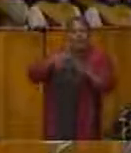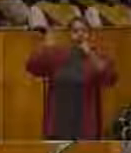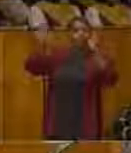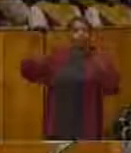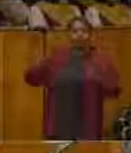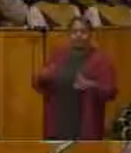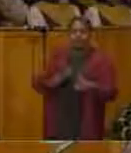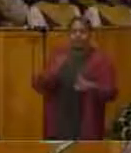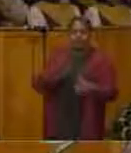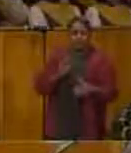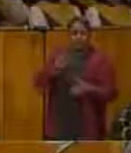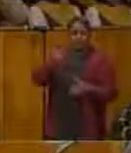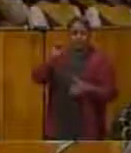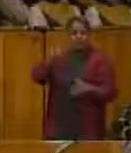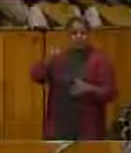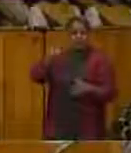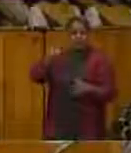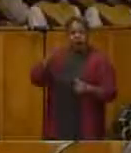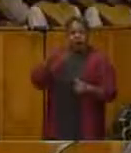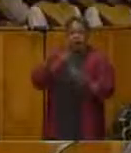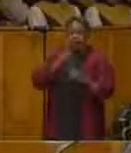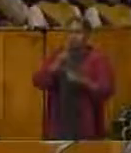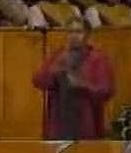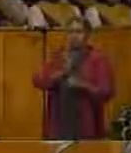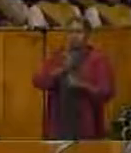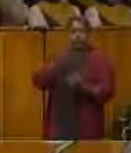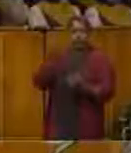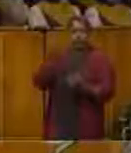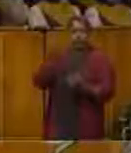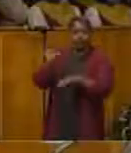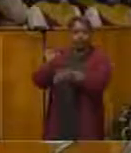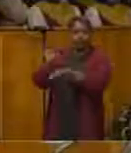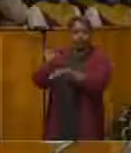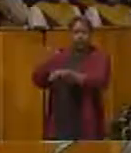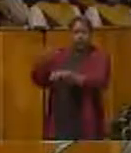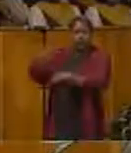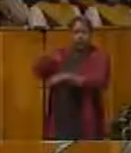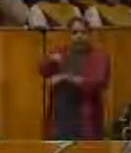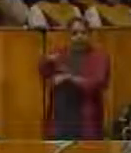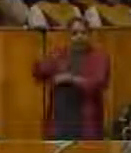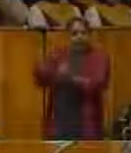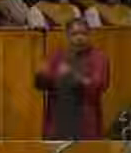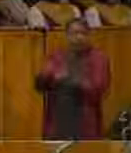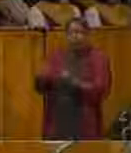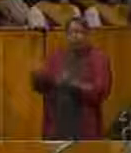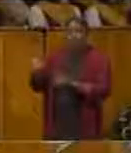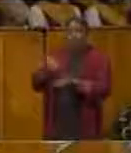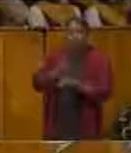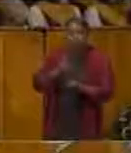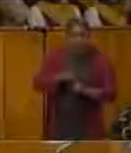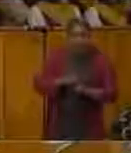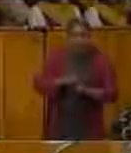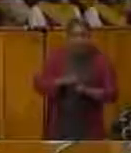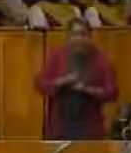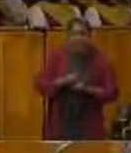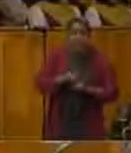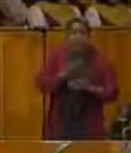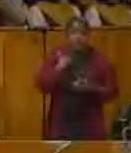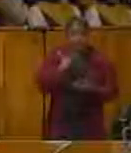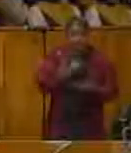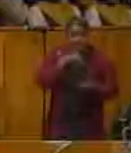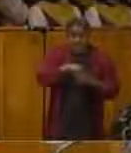Mercedes Maybachs while their church is in an impoverished community and members are struggling to pay their